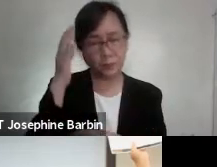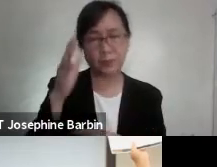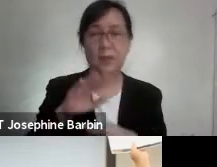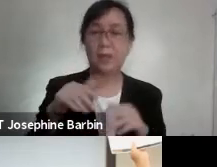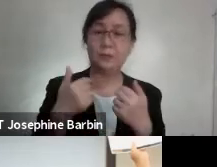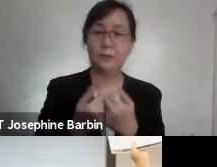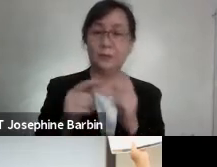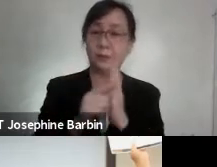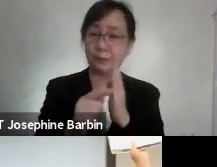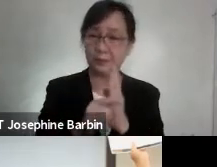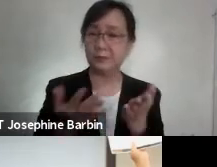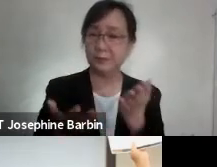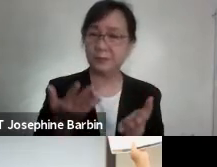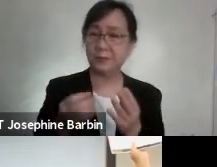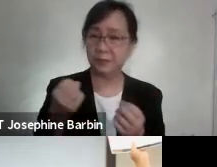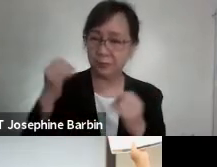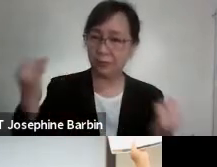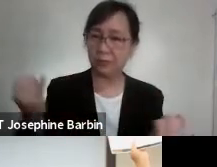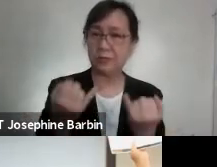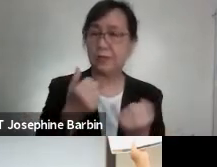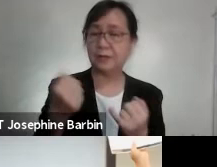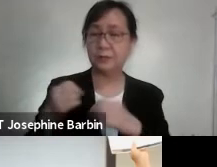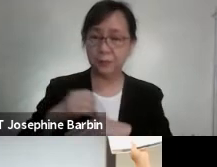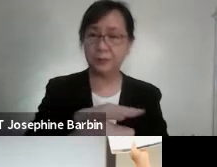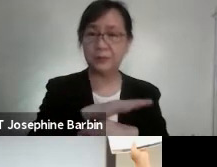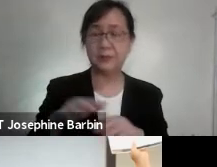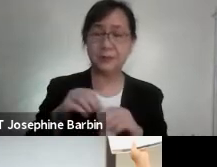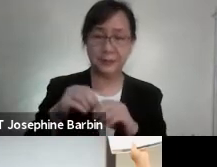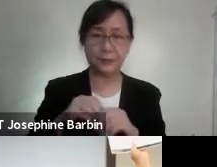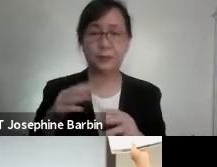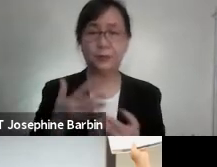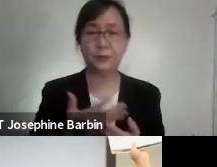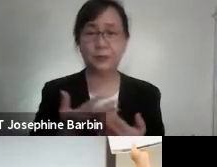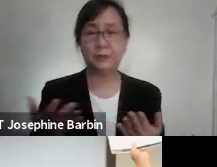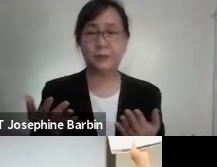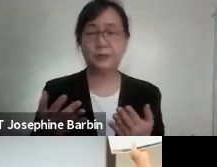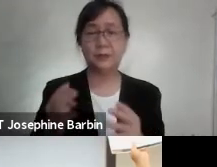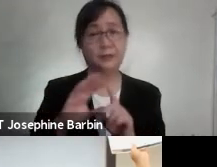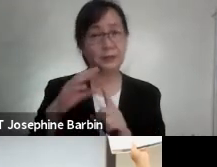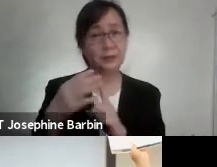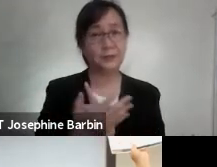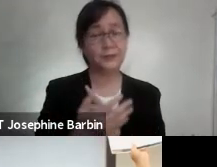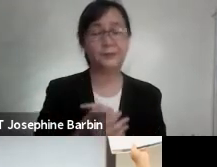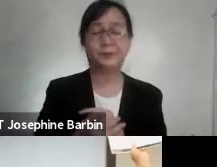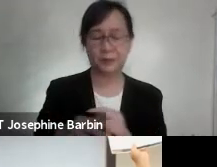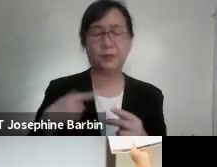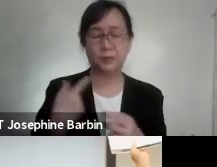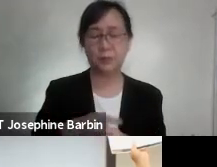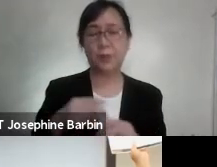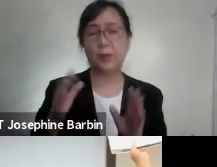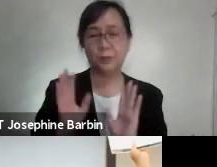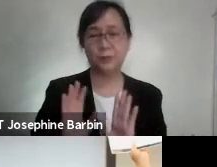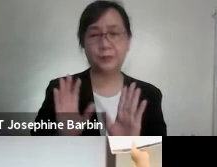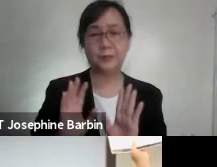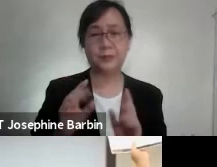that technology might be introducing other influences into their cultures, they're also very convinced that technology